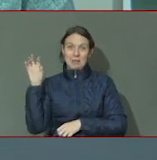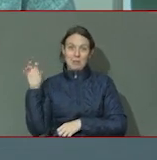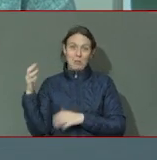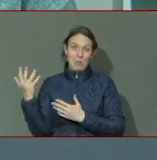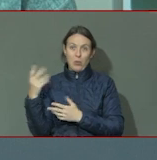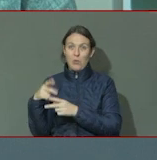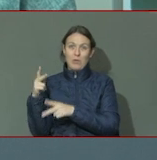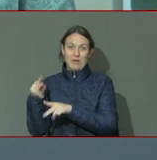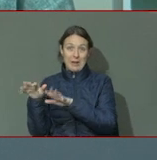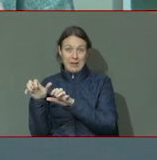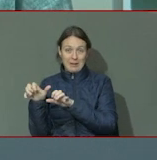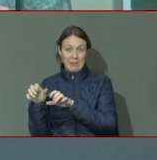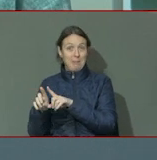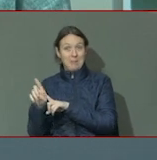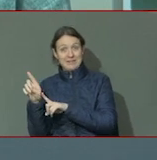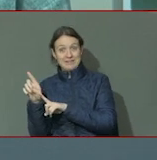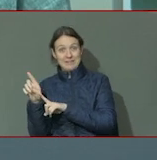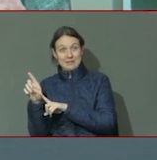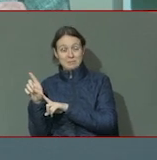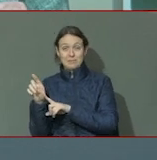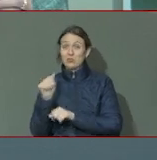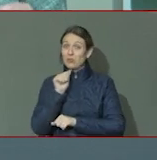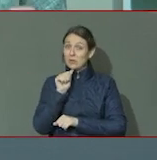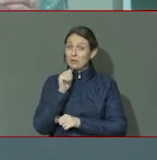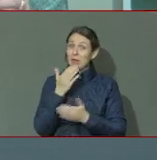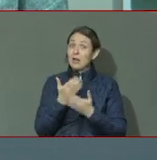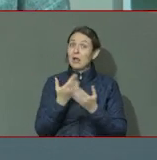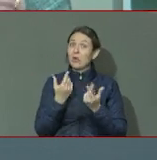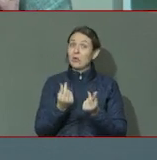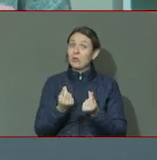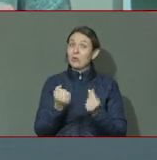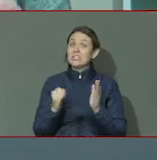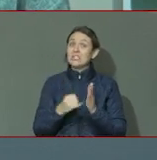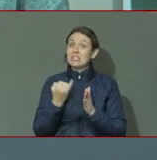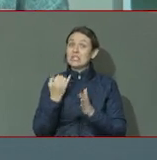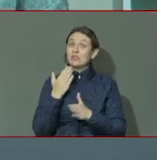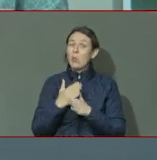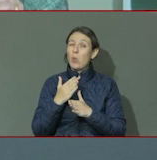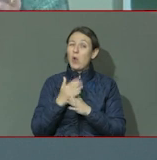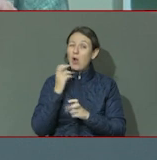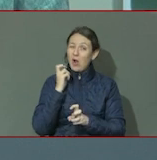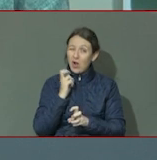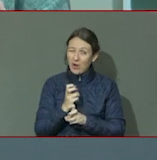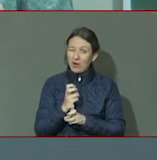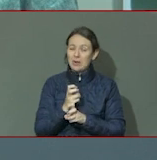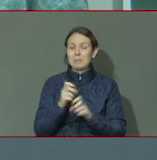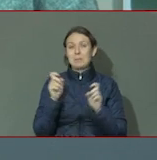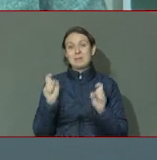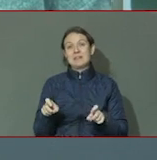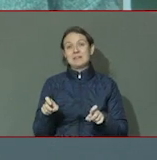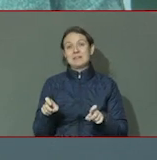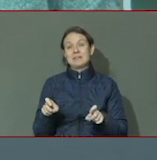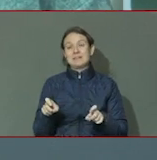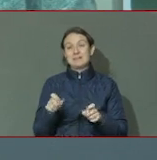the end of the year. Anything is possible if you just work very hard. And if you're diligent, you can